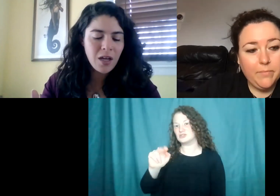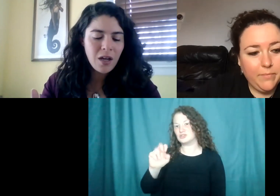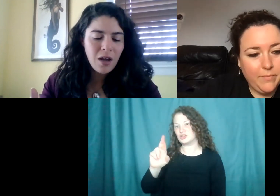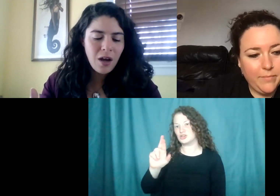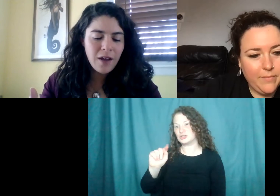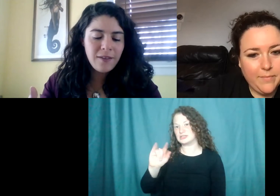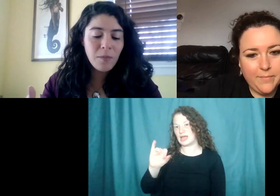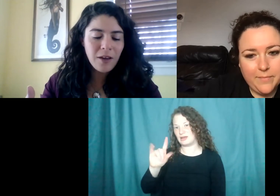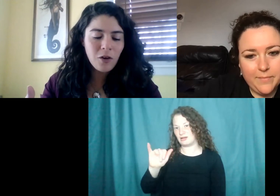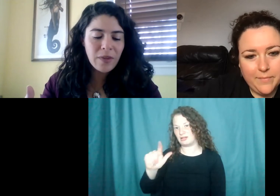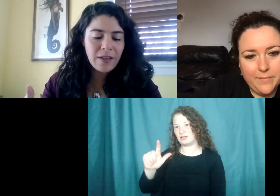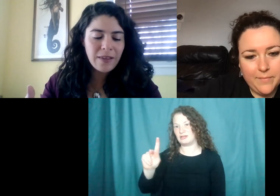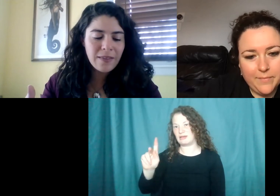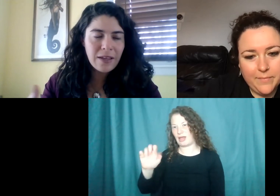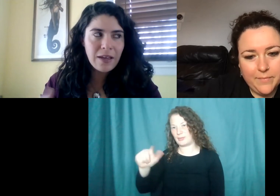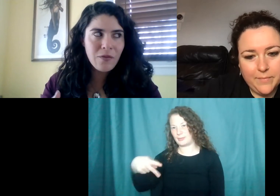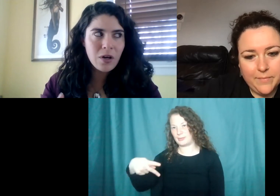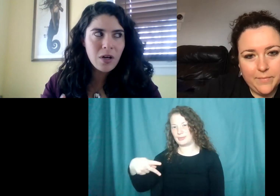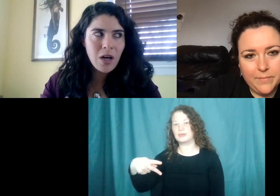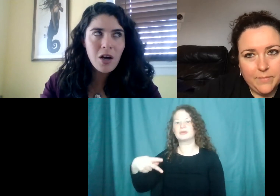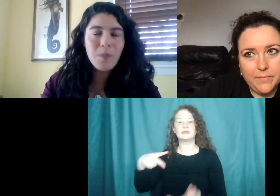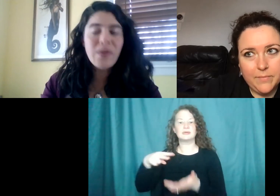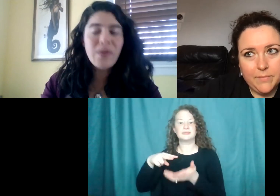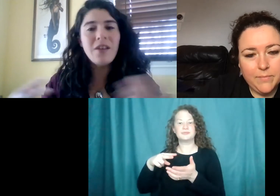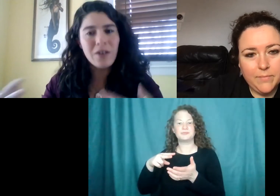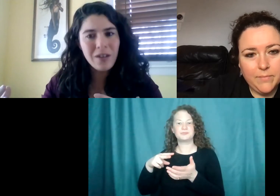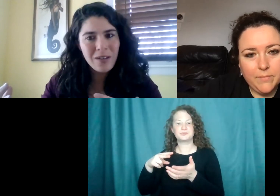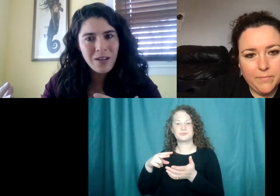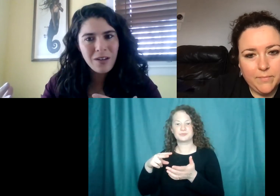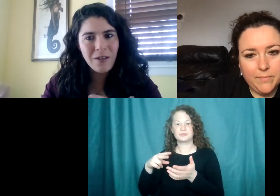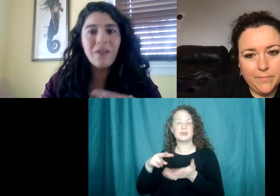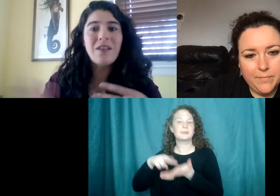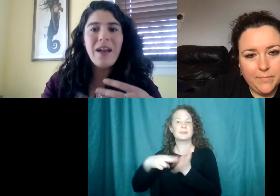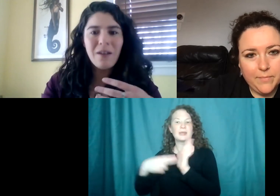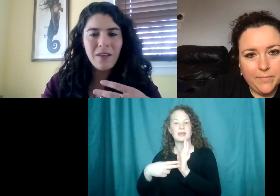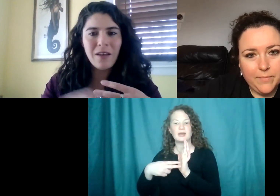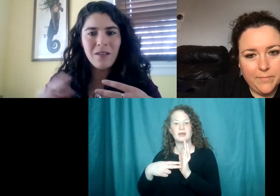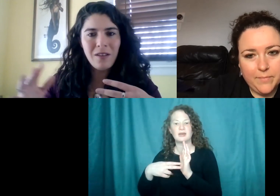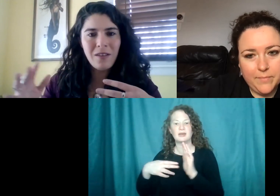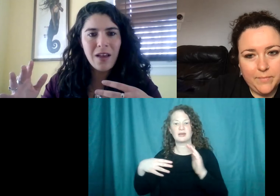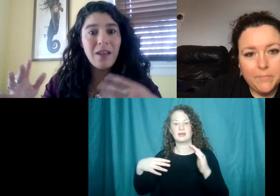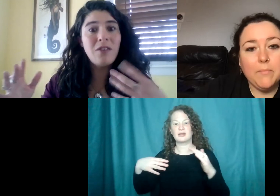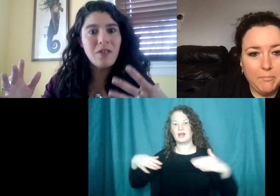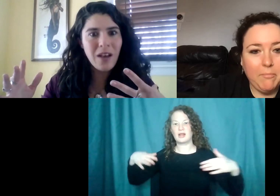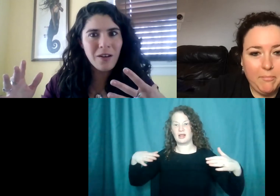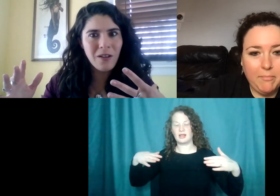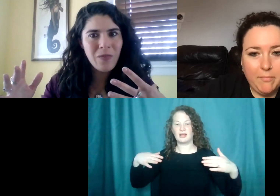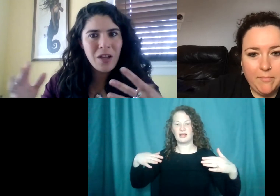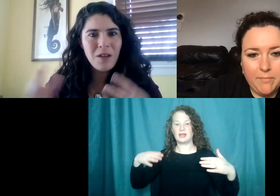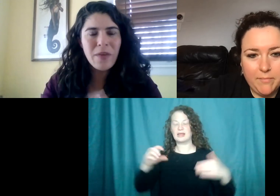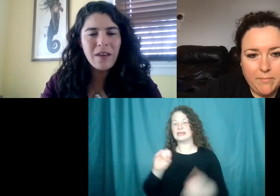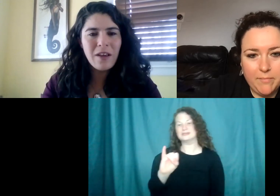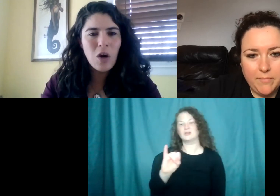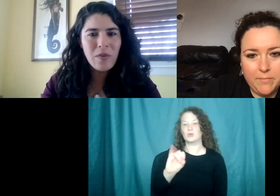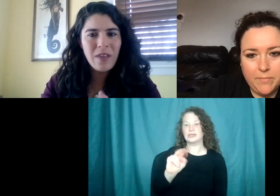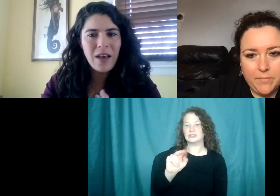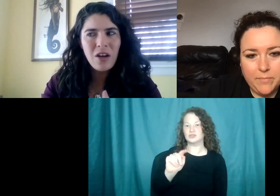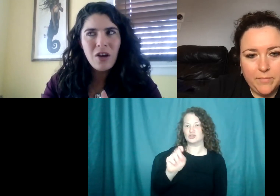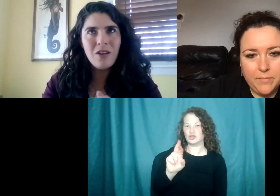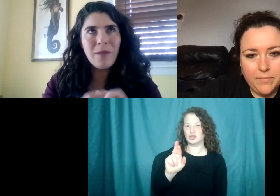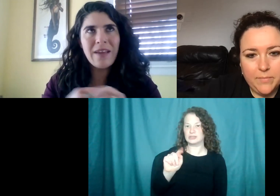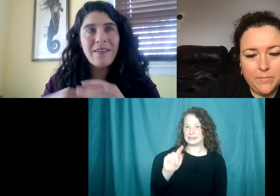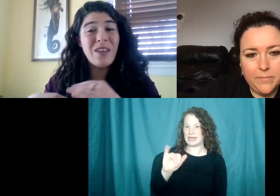study. Subtidal being that they never appear during the tidal cycles, and intertidal being kelps